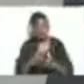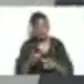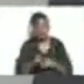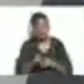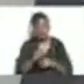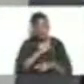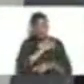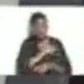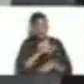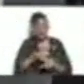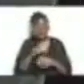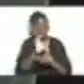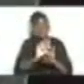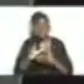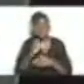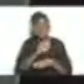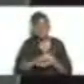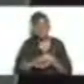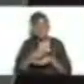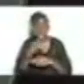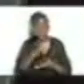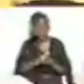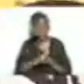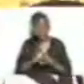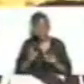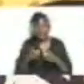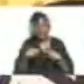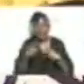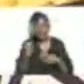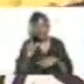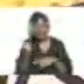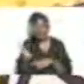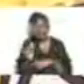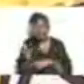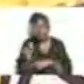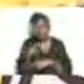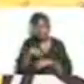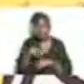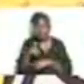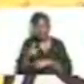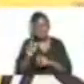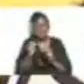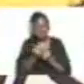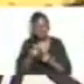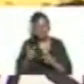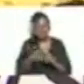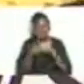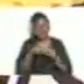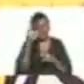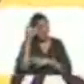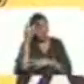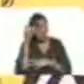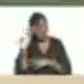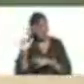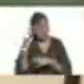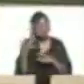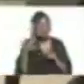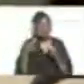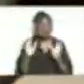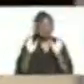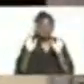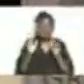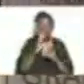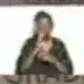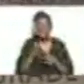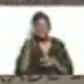School, even had their own PR teams. He's very intellectual, and as you can see, he's a great speaker. He knows what he's going for. The junior